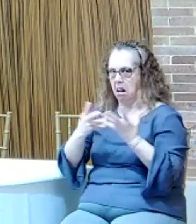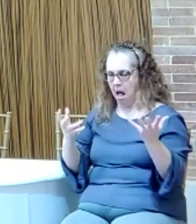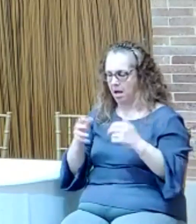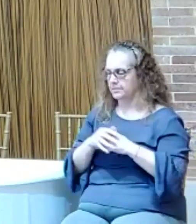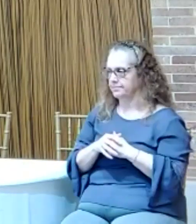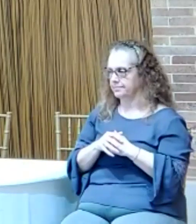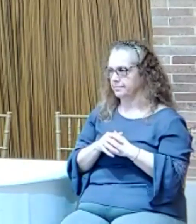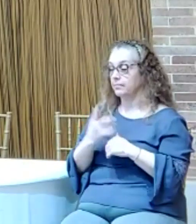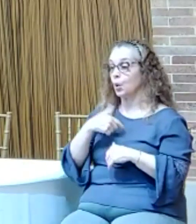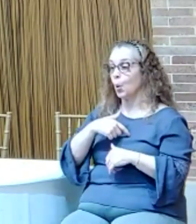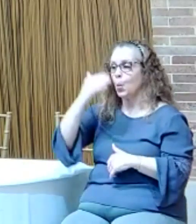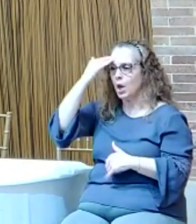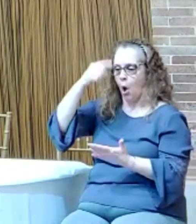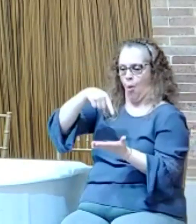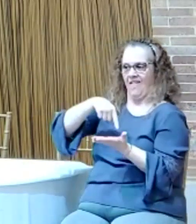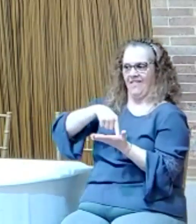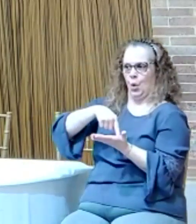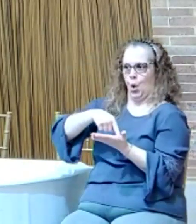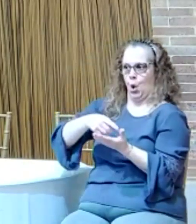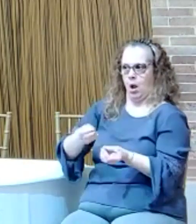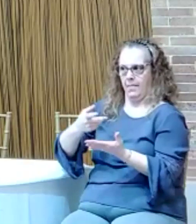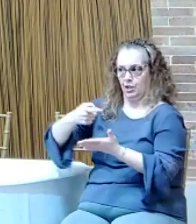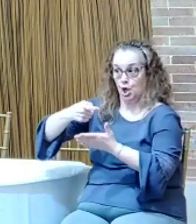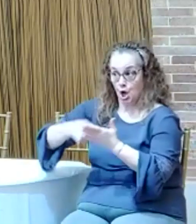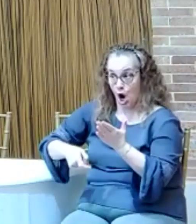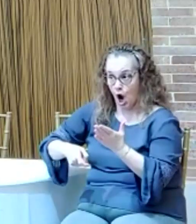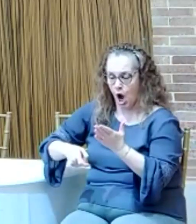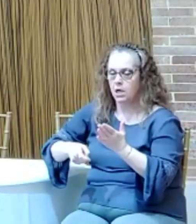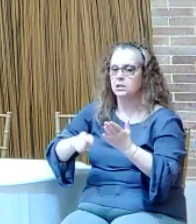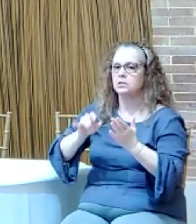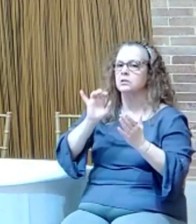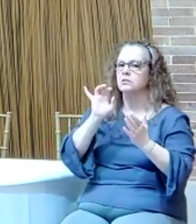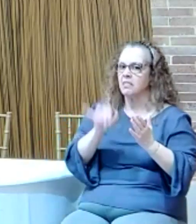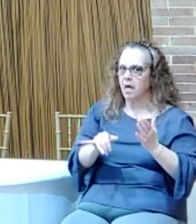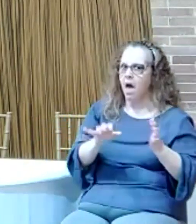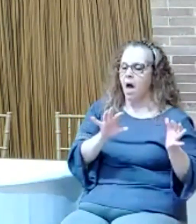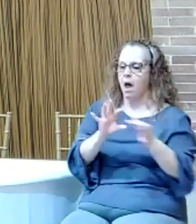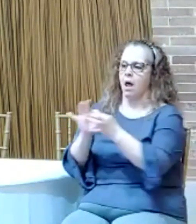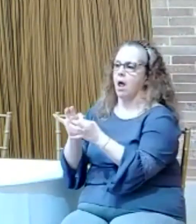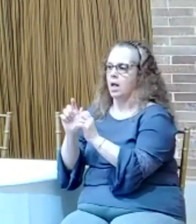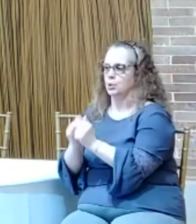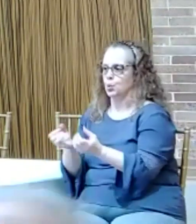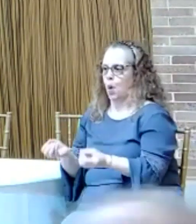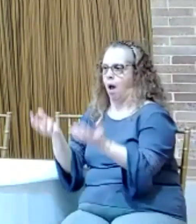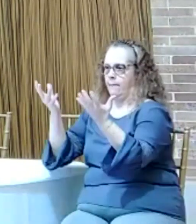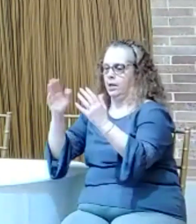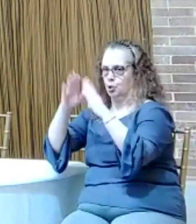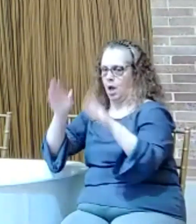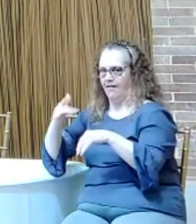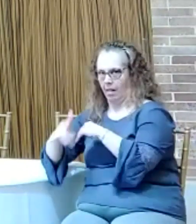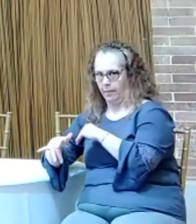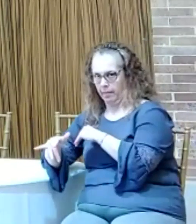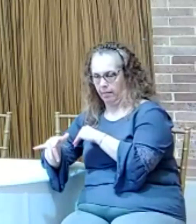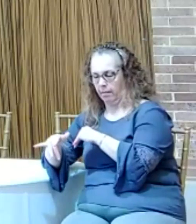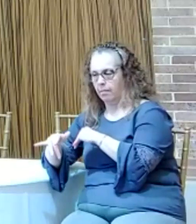that affordability is largely a function of housing supply of the lack of housing a housing shortage it